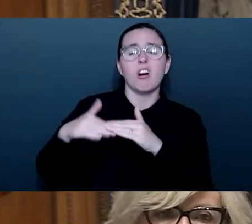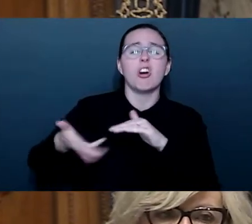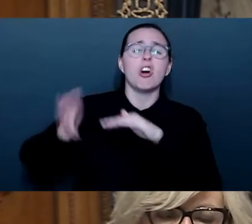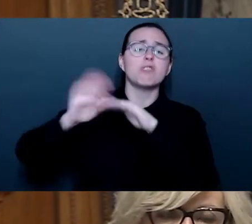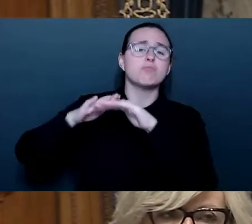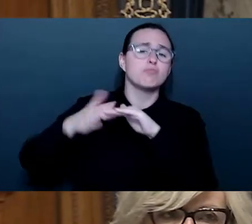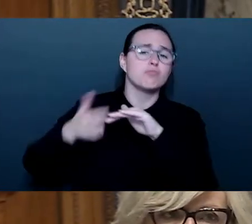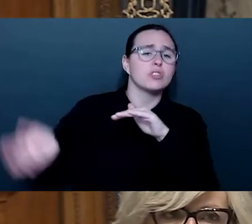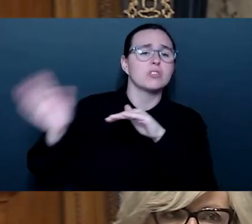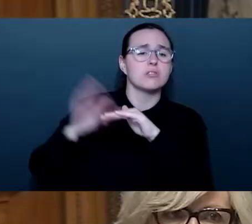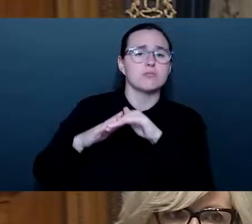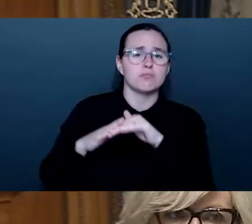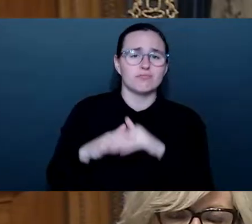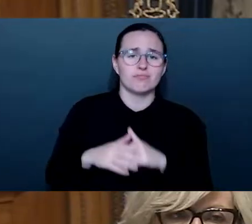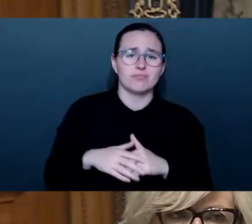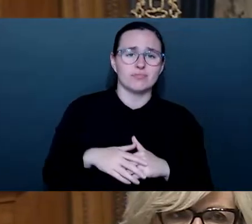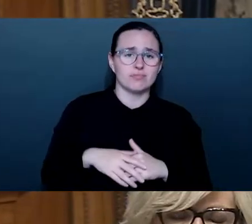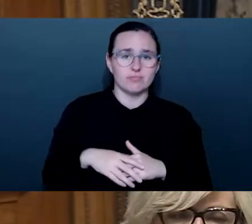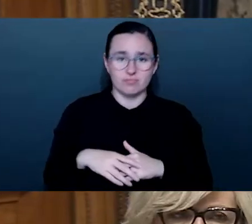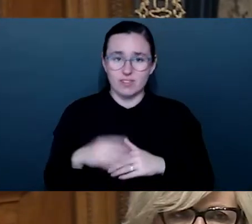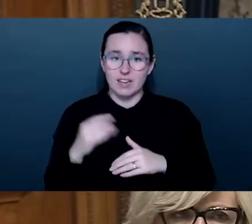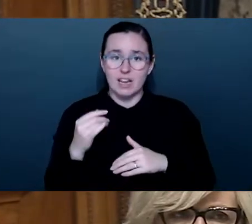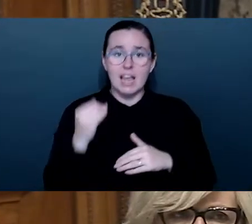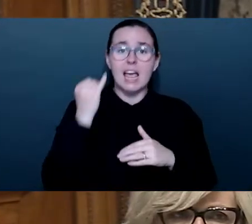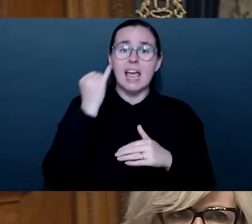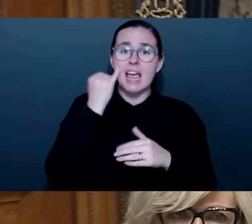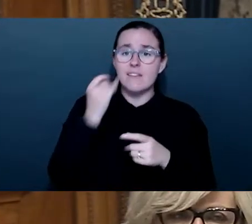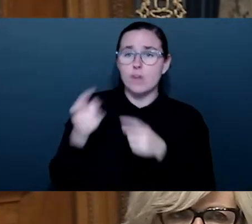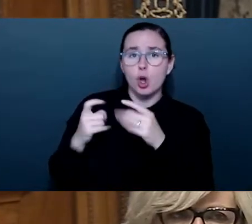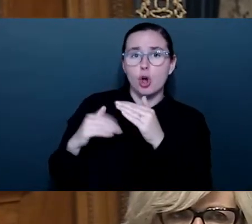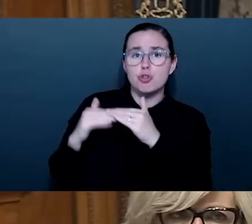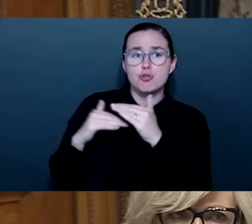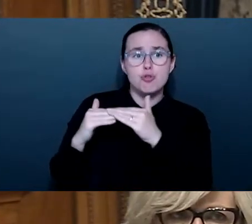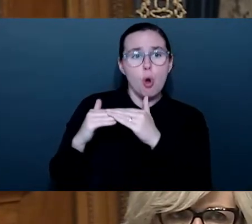small fraction of our rental housing market. It's